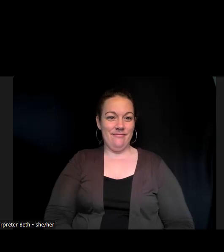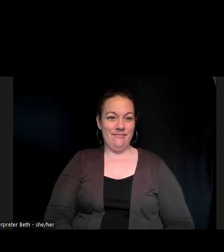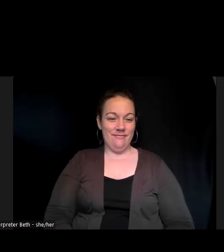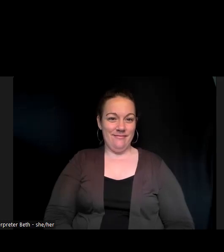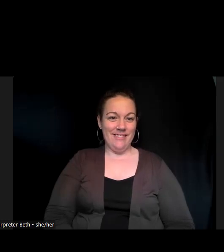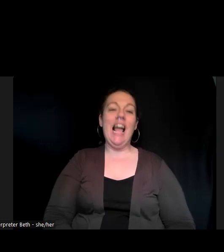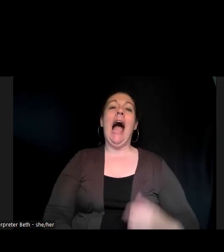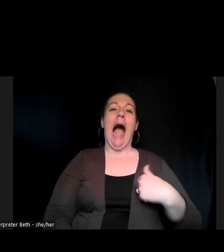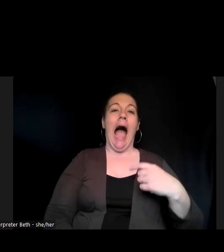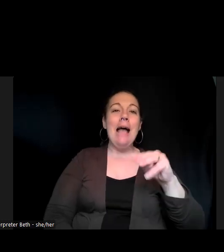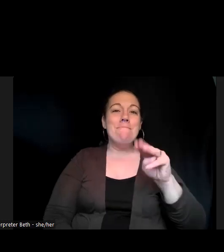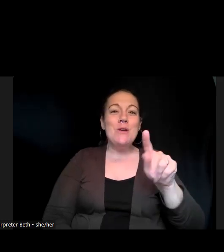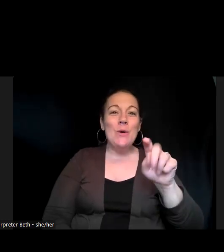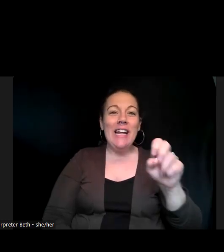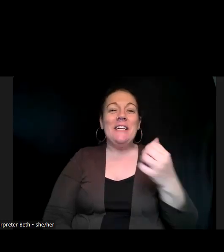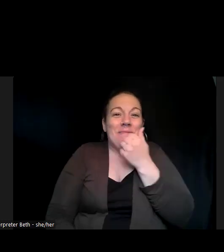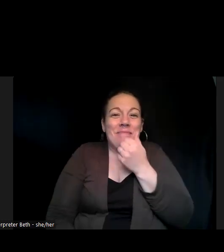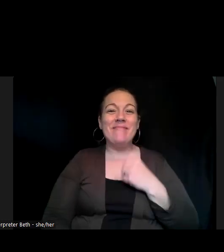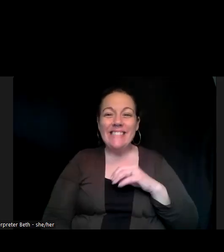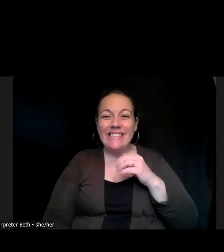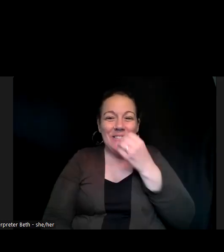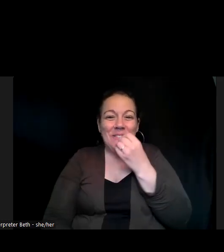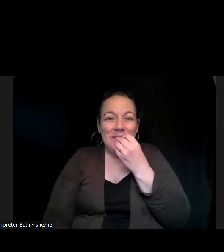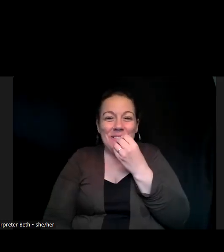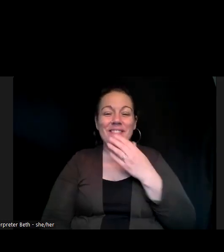Oh, I was on mute. And Nicholas, thank you so much. Thank you for all the great information you